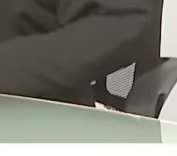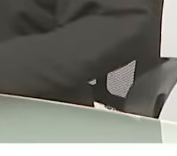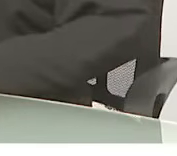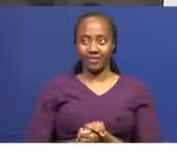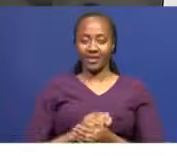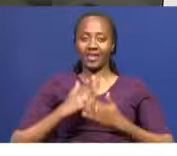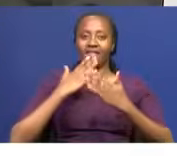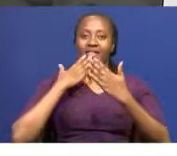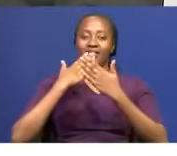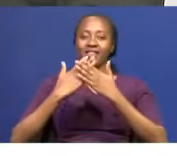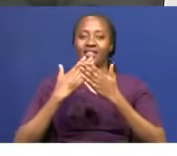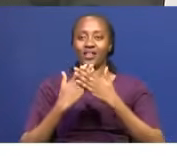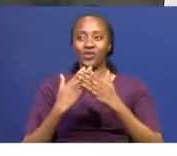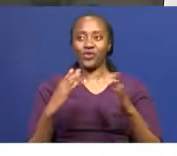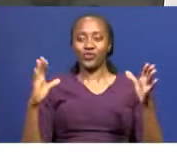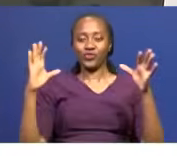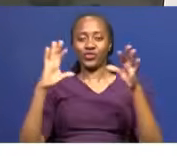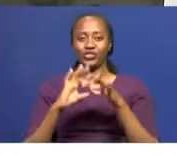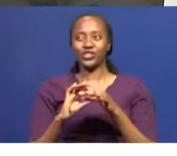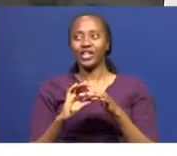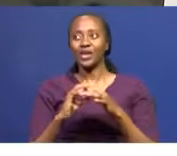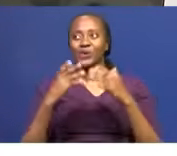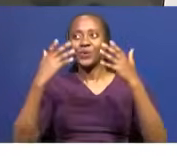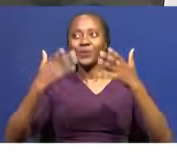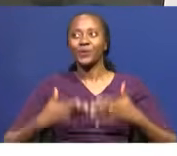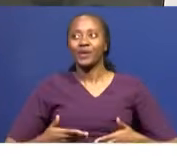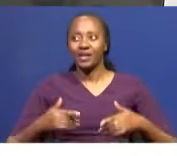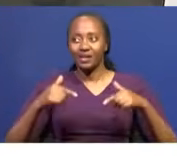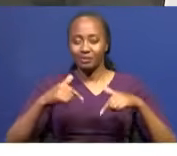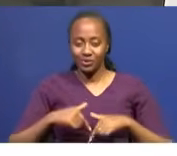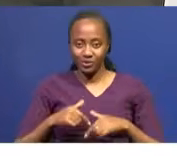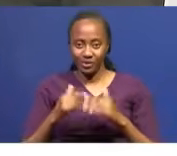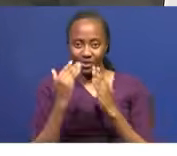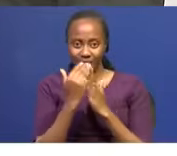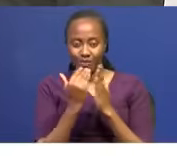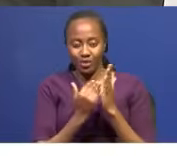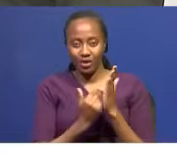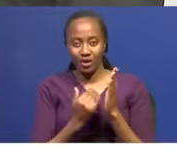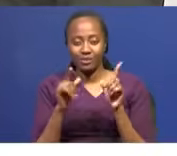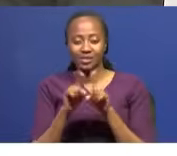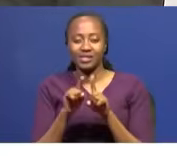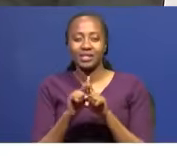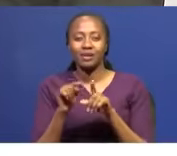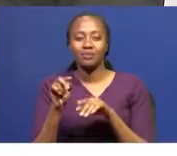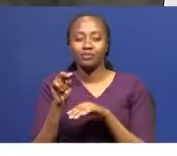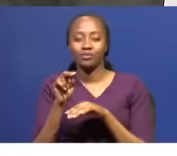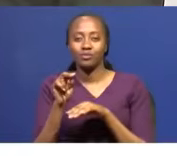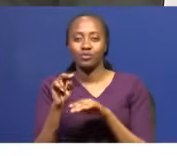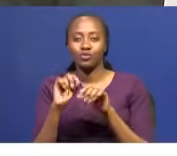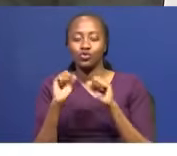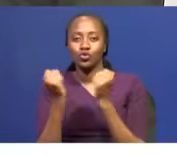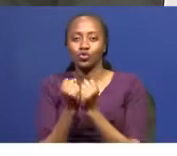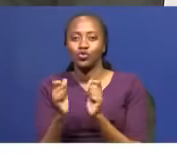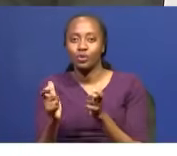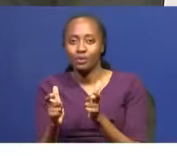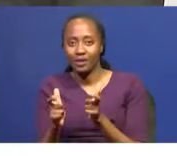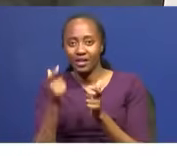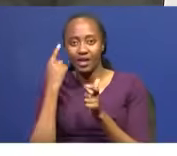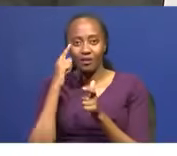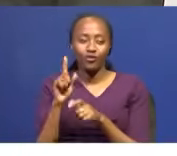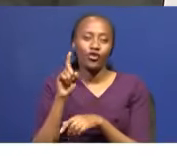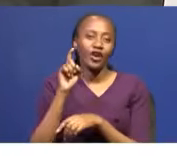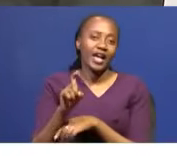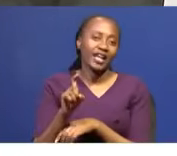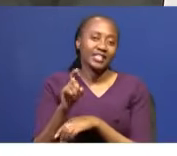Thank you very much for joining us. A very warm welcome to the program. Talk to us on all our social media platforms at KBC Channel 1 on X,